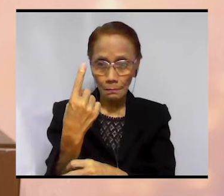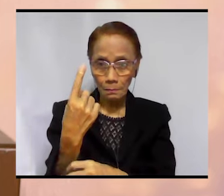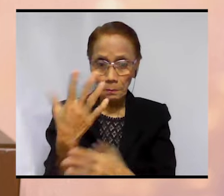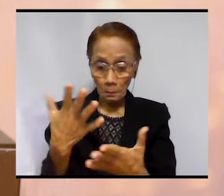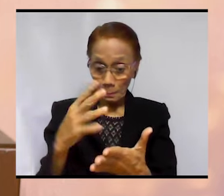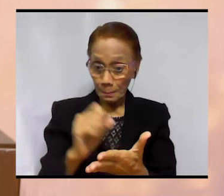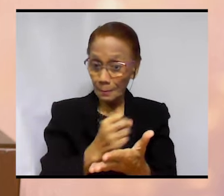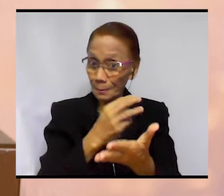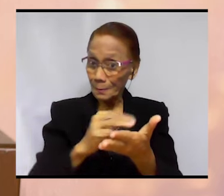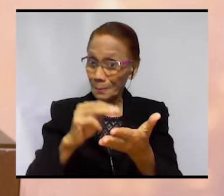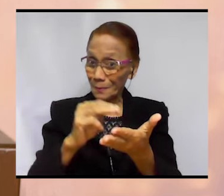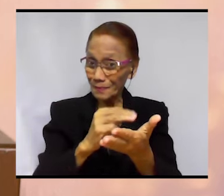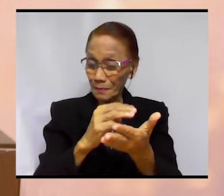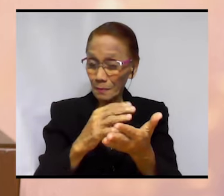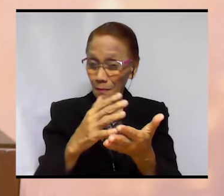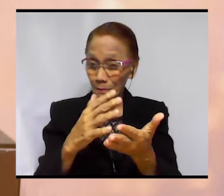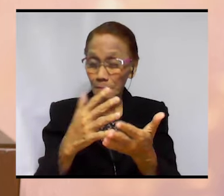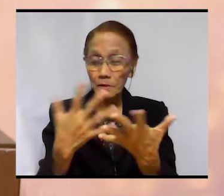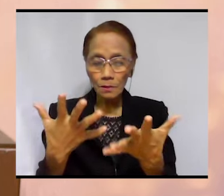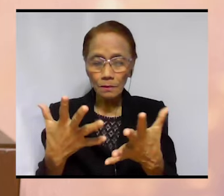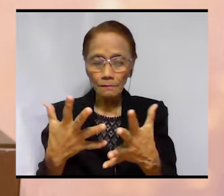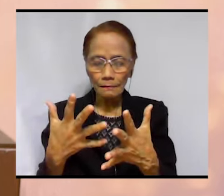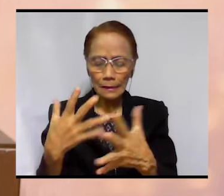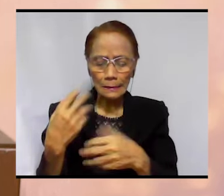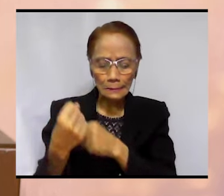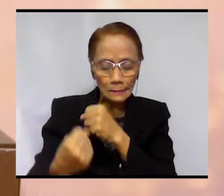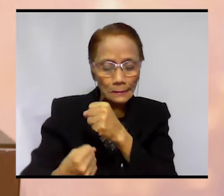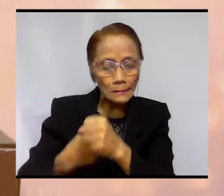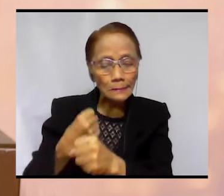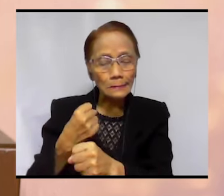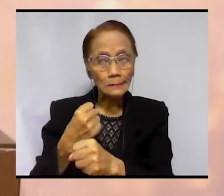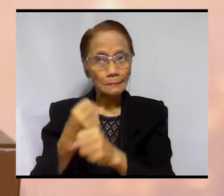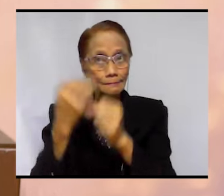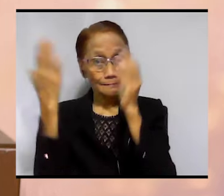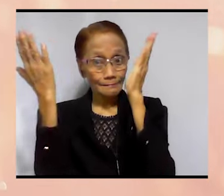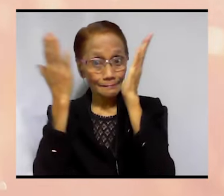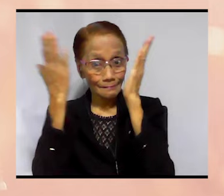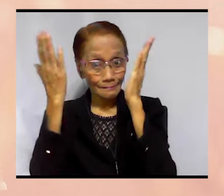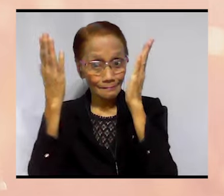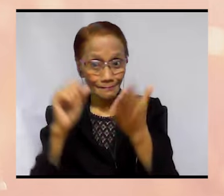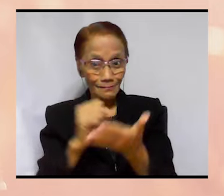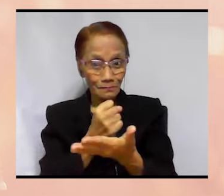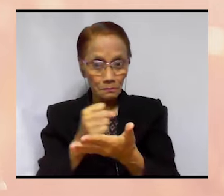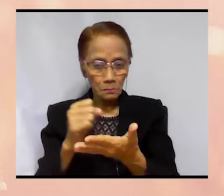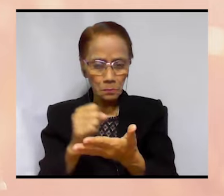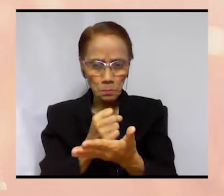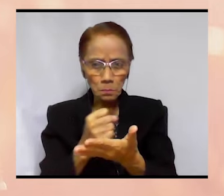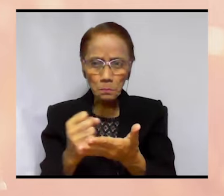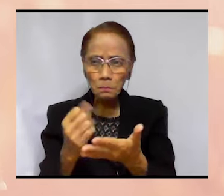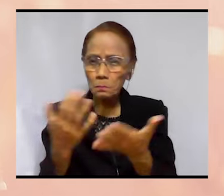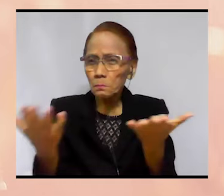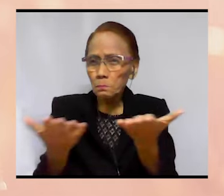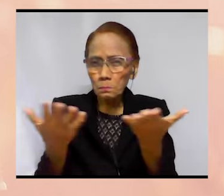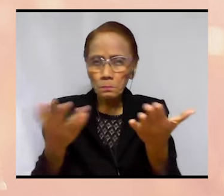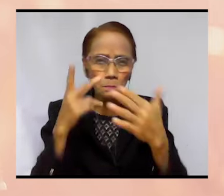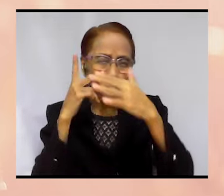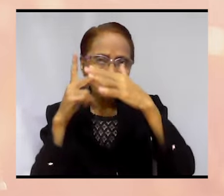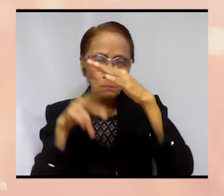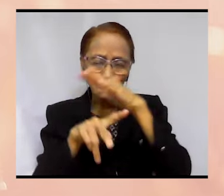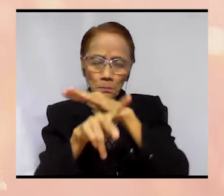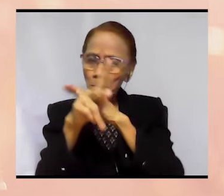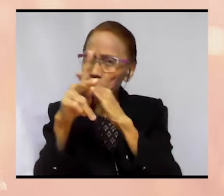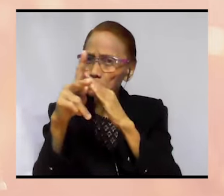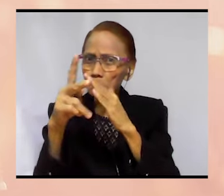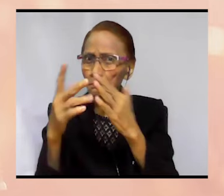hymns called the Suffering Servant Song. This is a prophecy